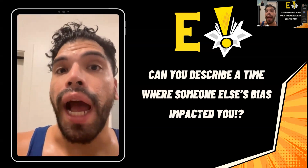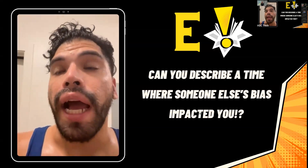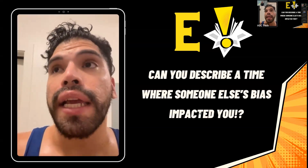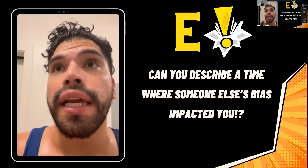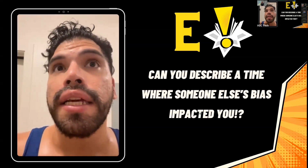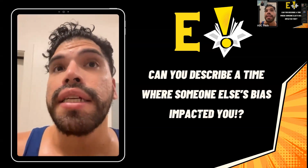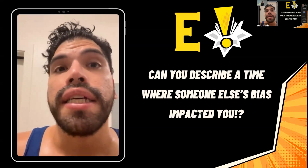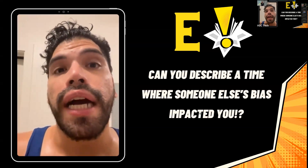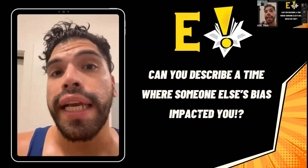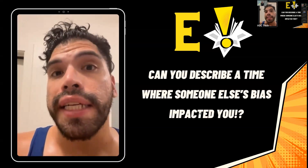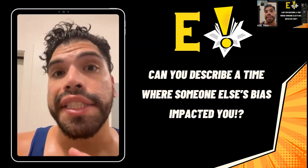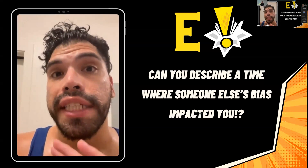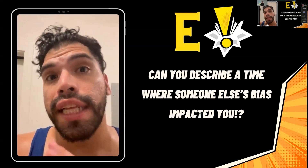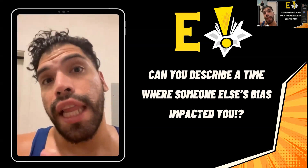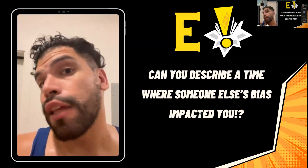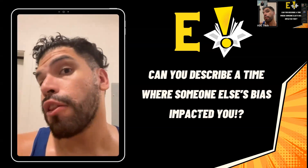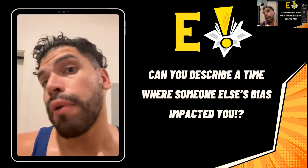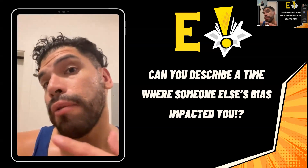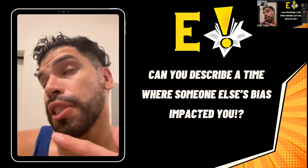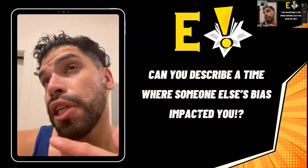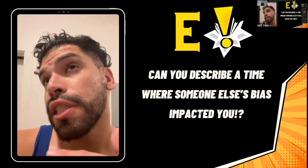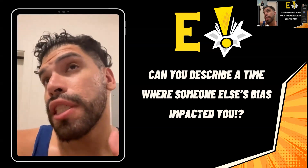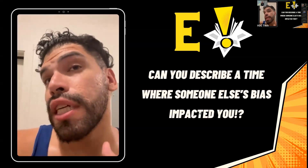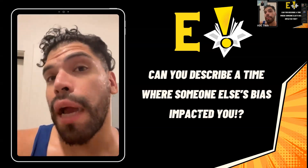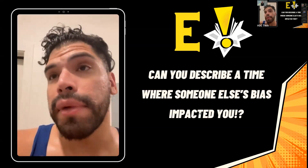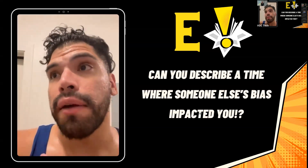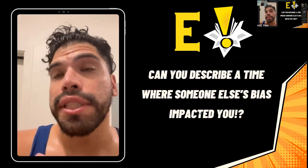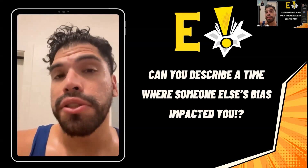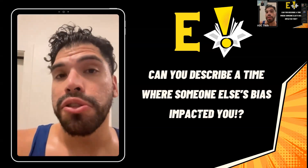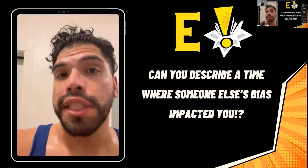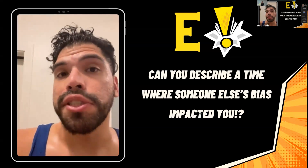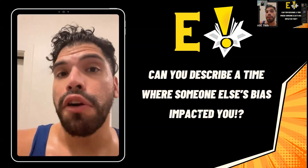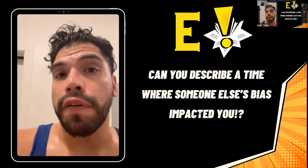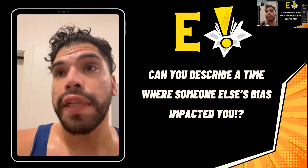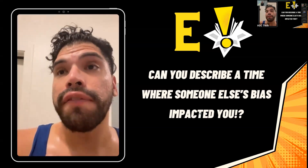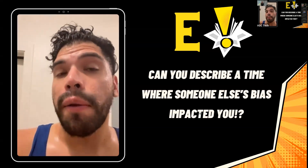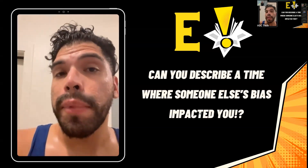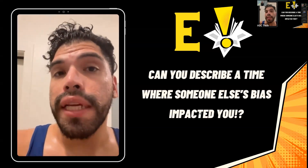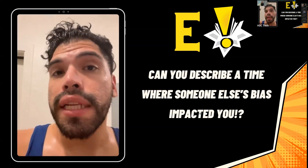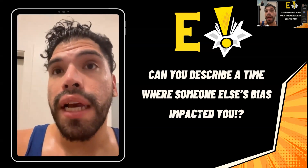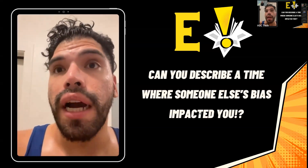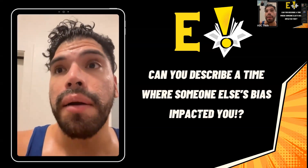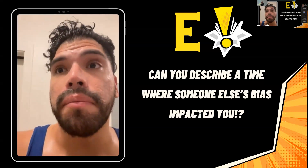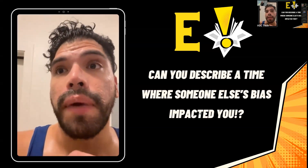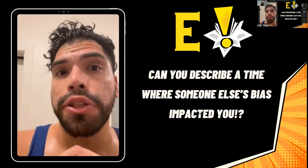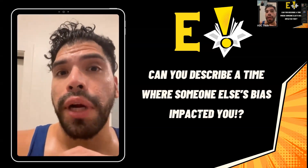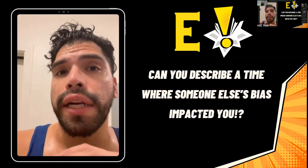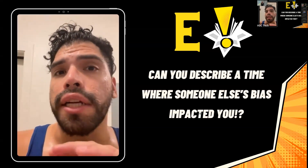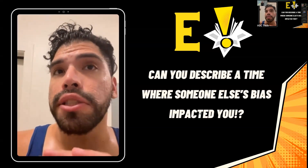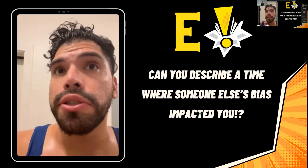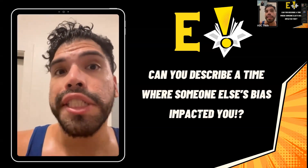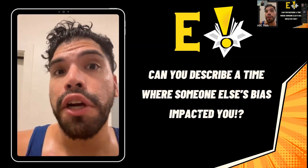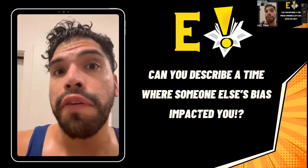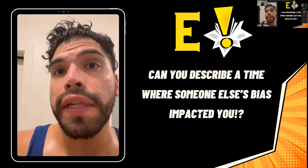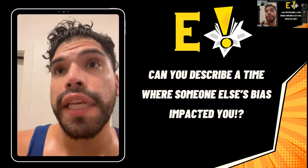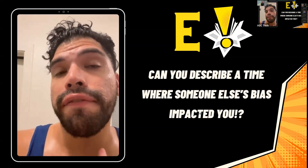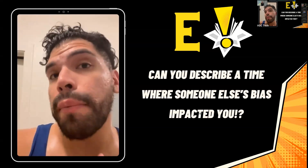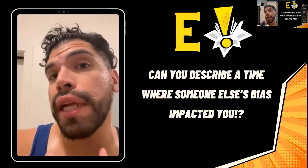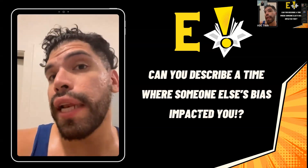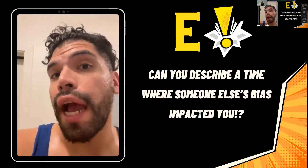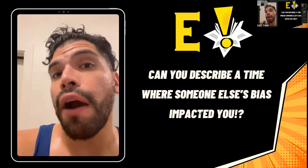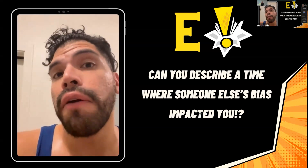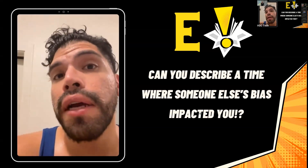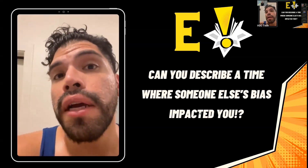and the guy, I didn't like the way I was it. I never dressed overly feminine. I try not to get